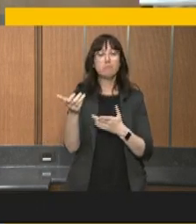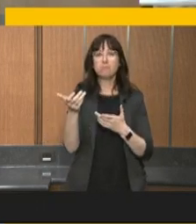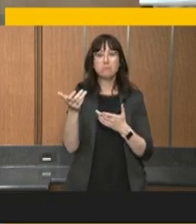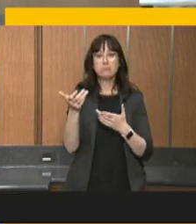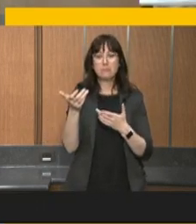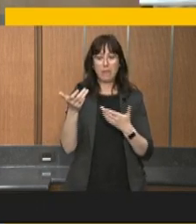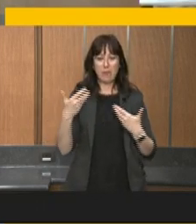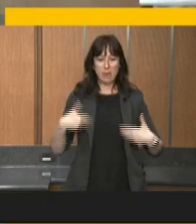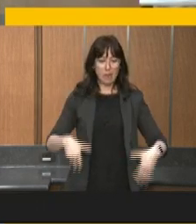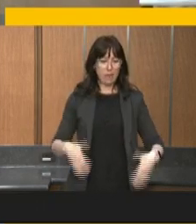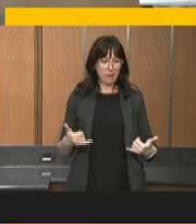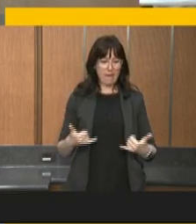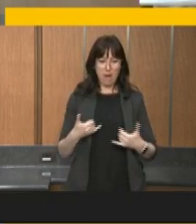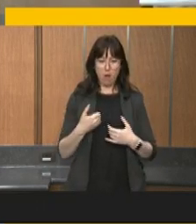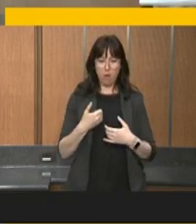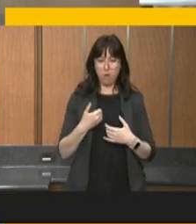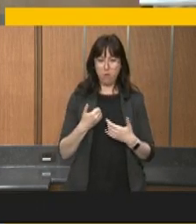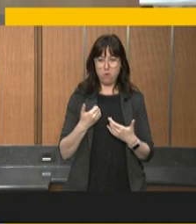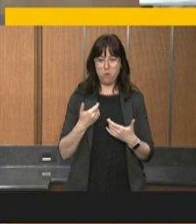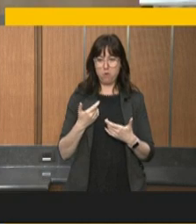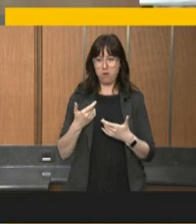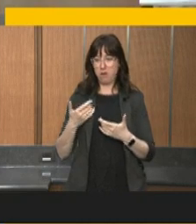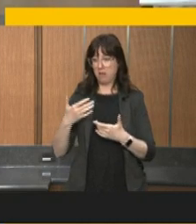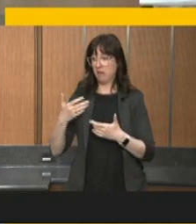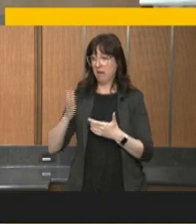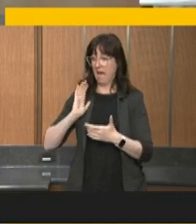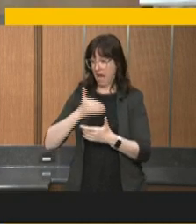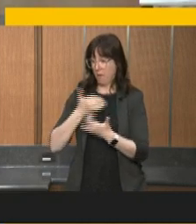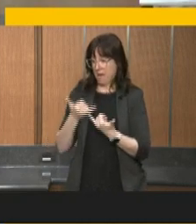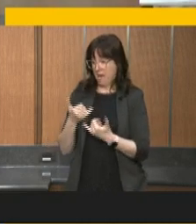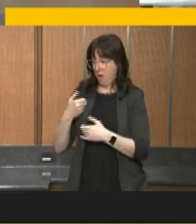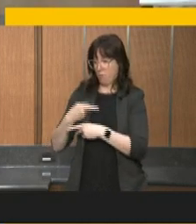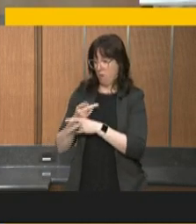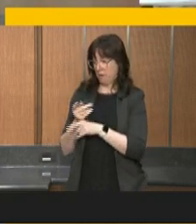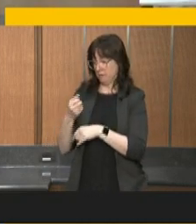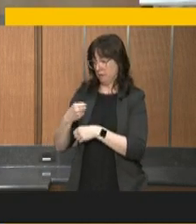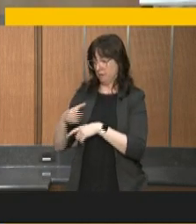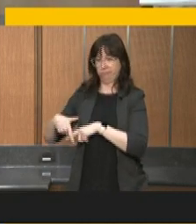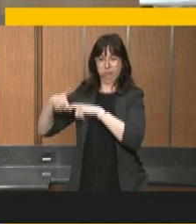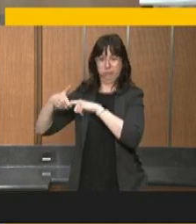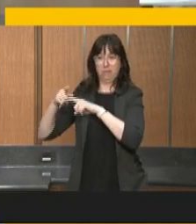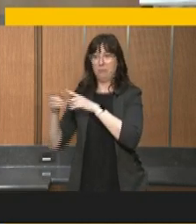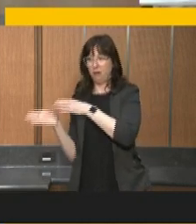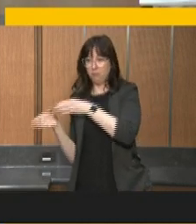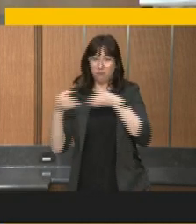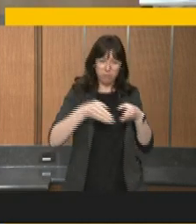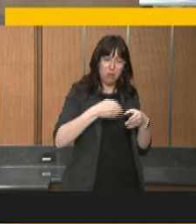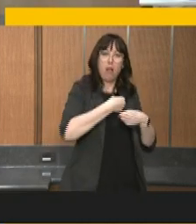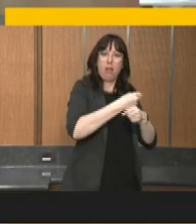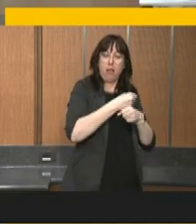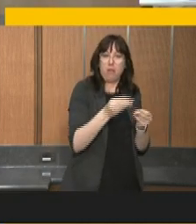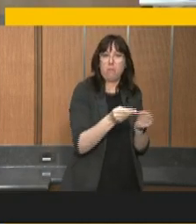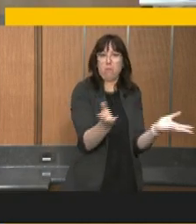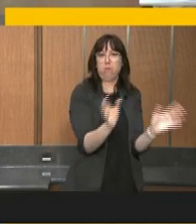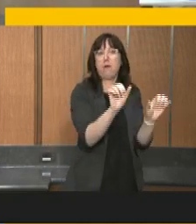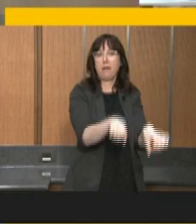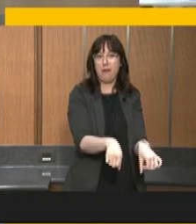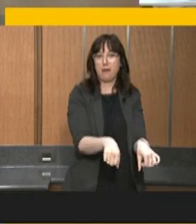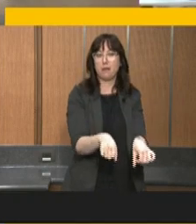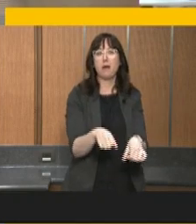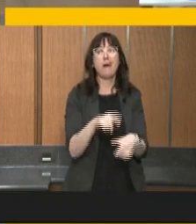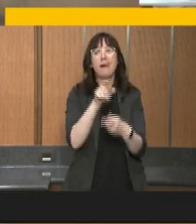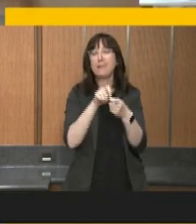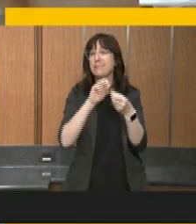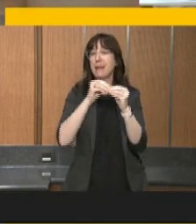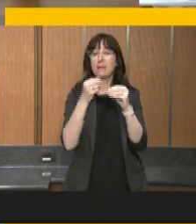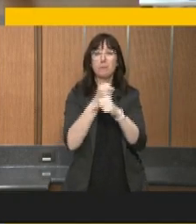that they sell right now, but can rapidly retool to make the things that we're going to need. So that work is happening right now. And the reason we can't give you exact numbers is